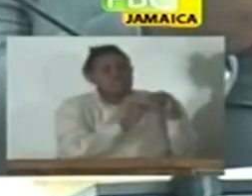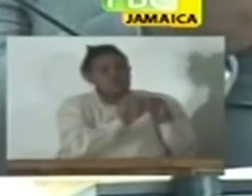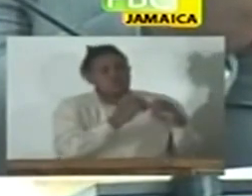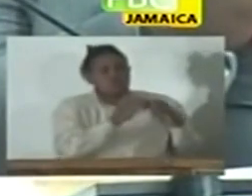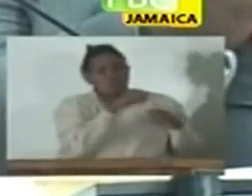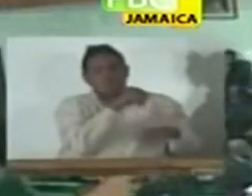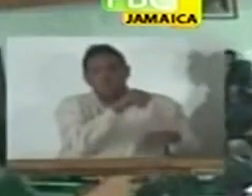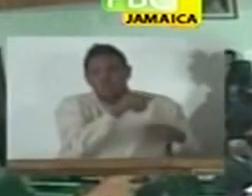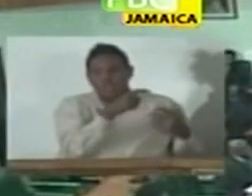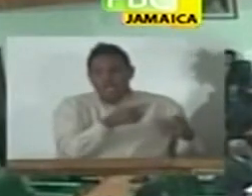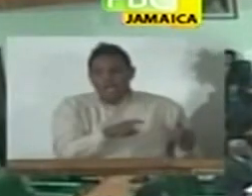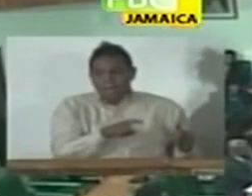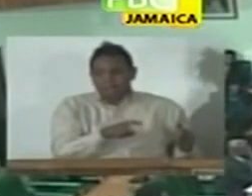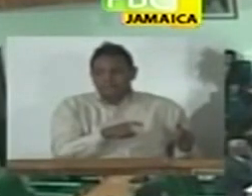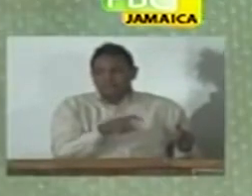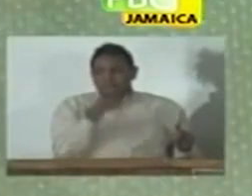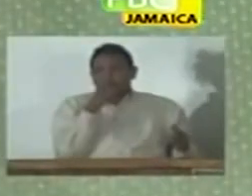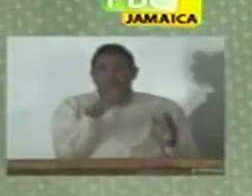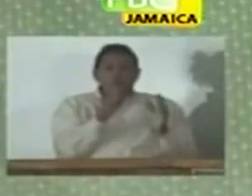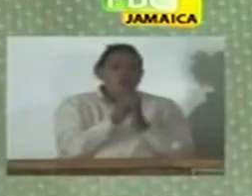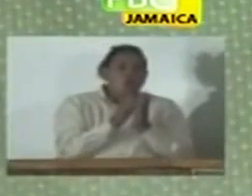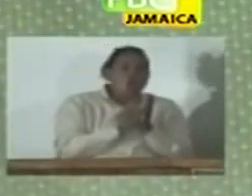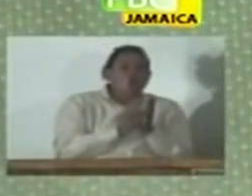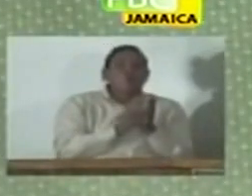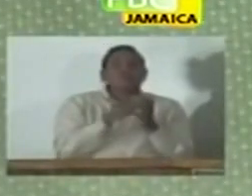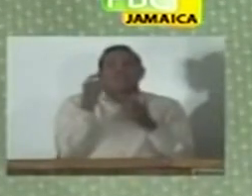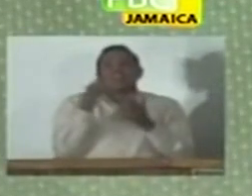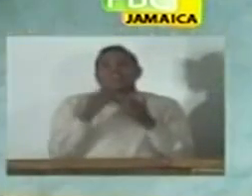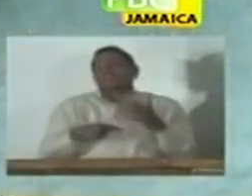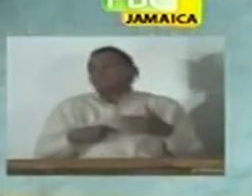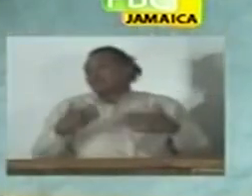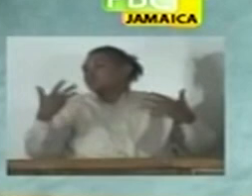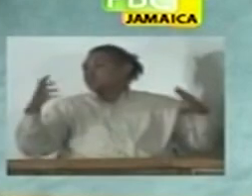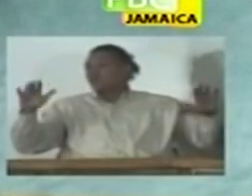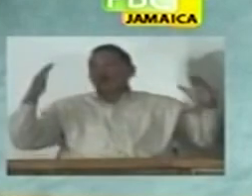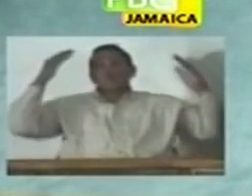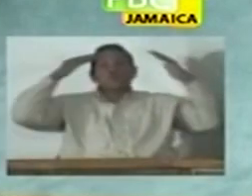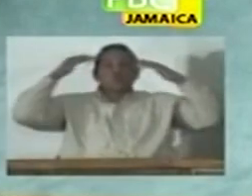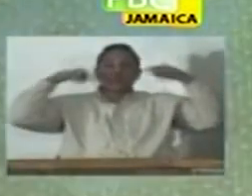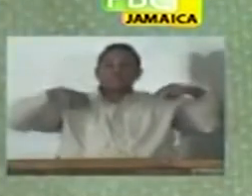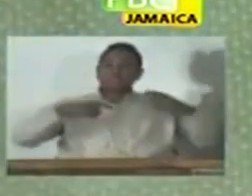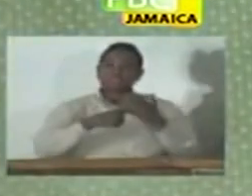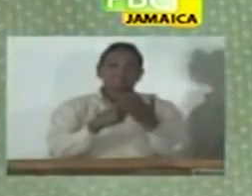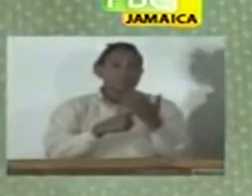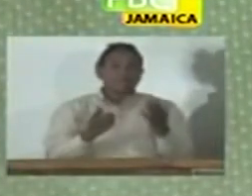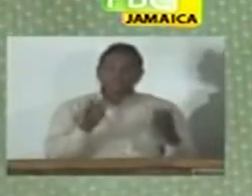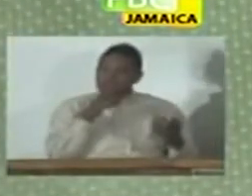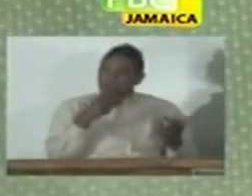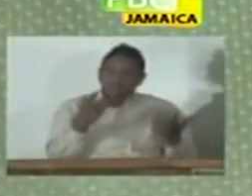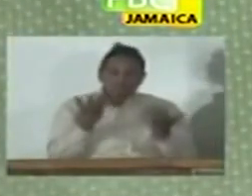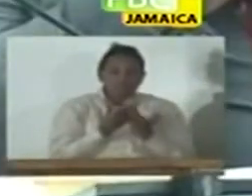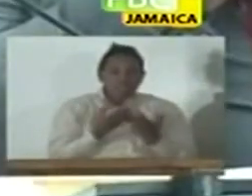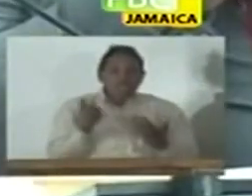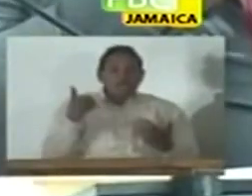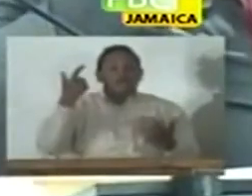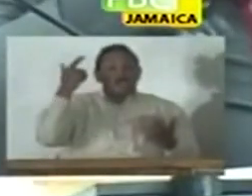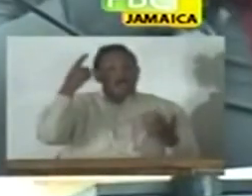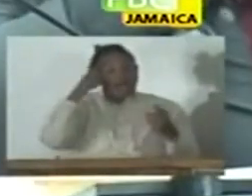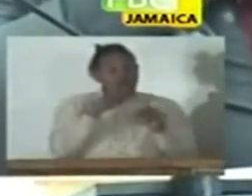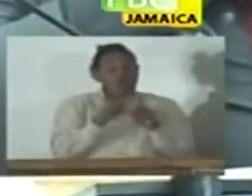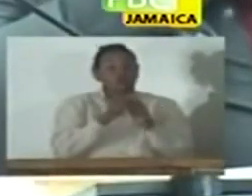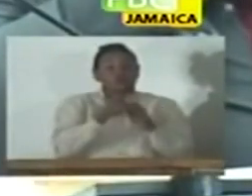and whose account and whether, I am not entertaining that in this debate. I agree with you, it's a matter of